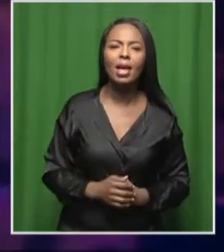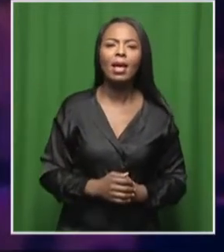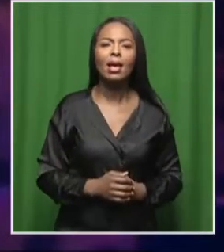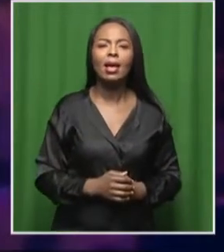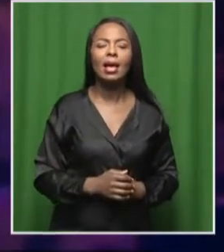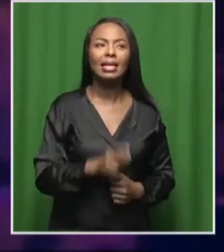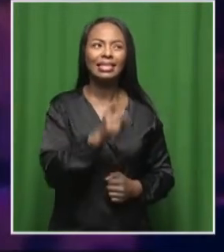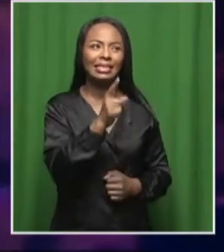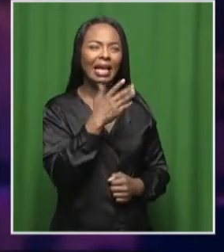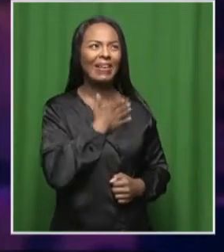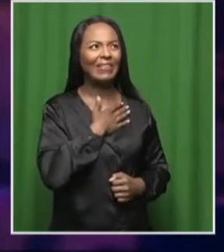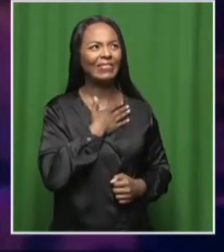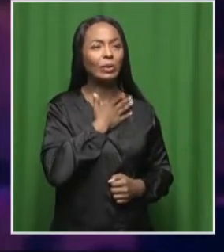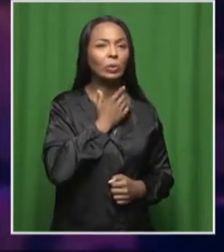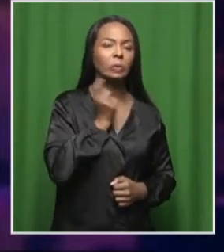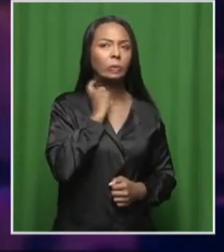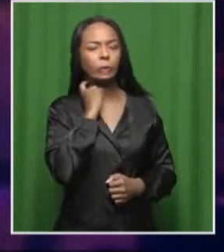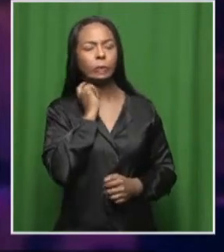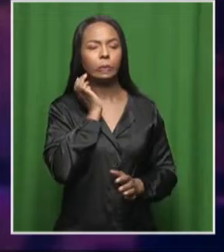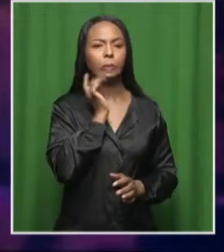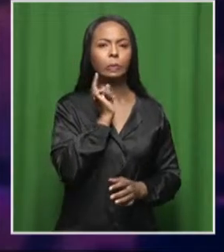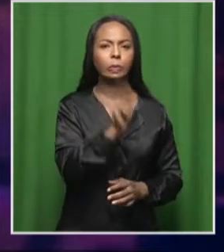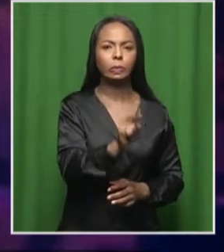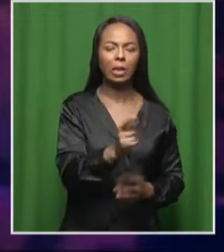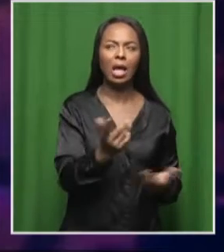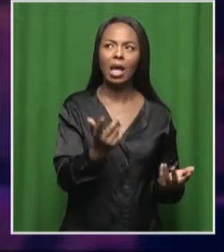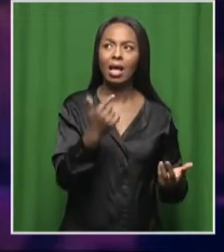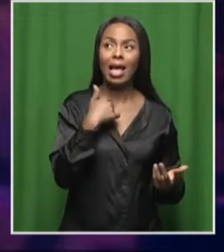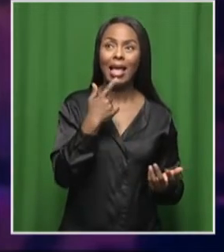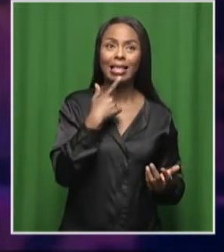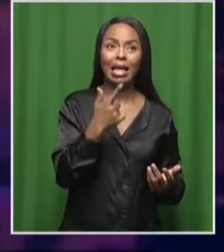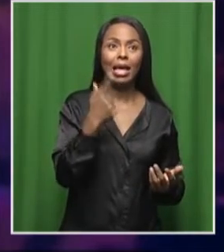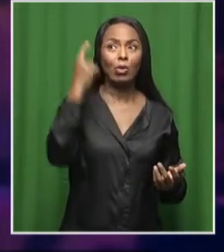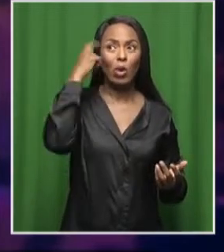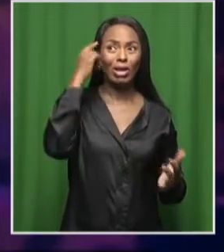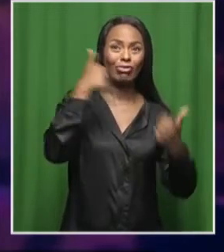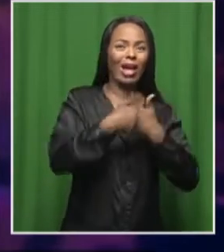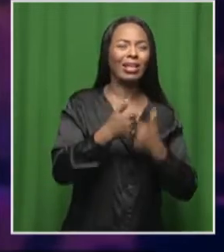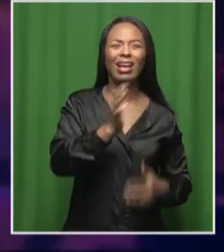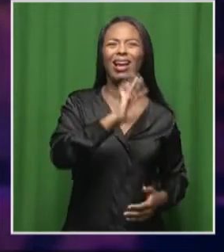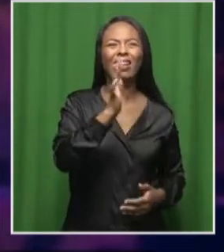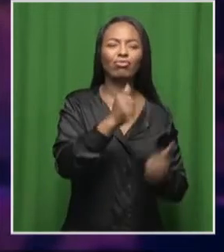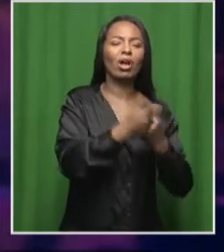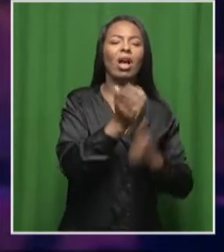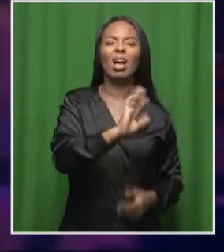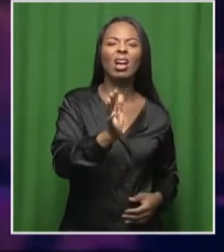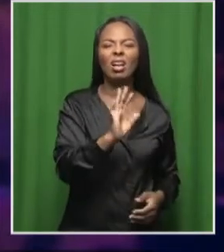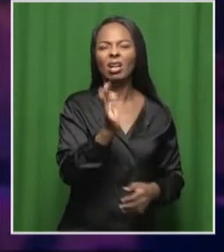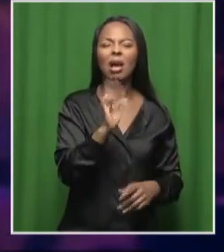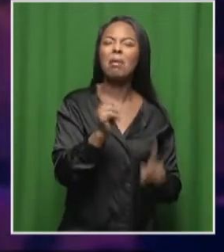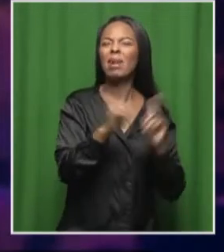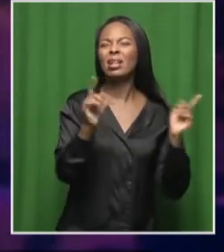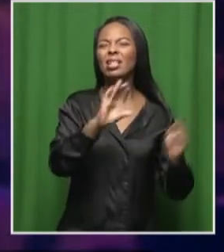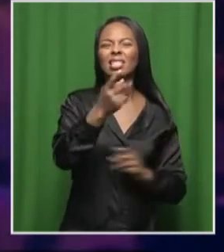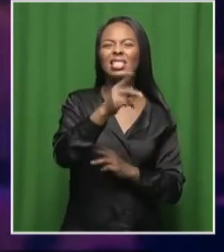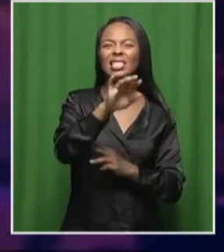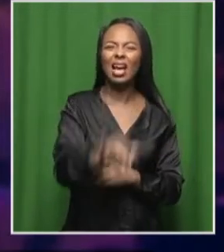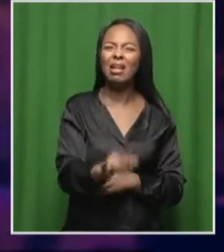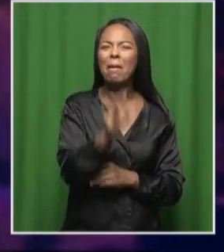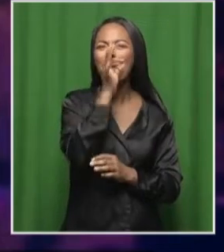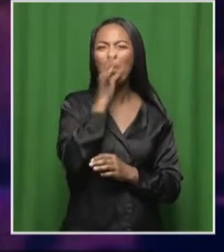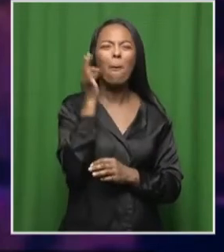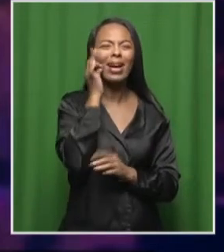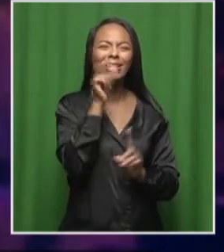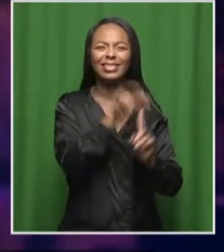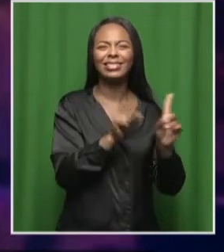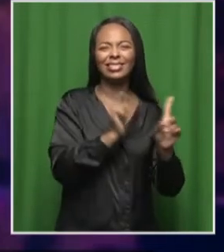direct. I wouldn't really say challenging, but I think it was interesting. You have Charlie, who doesn't say much throughout the whole play and